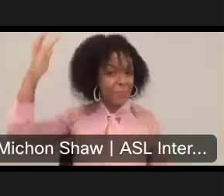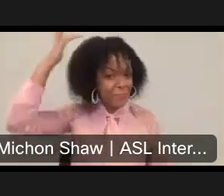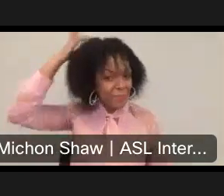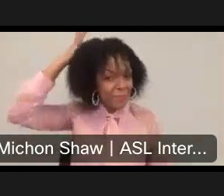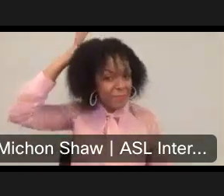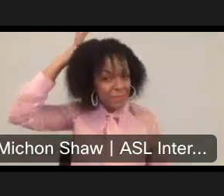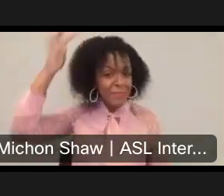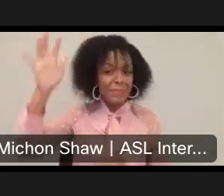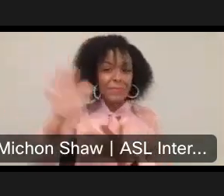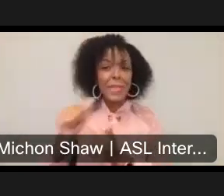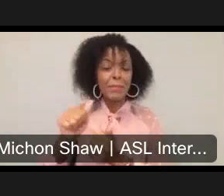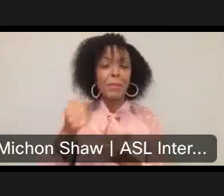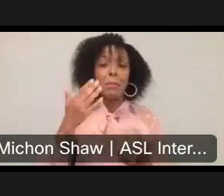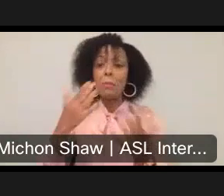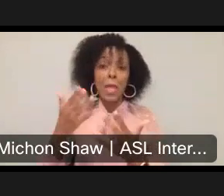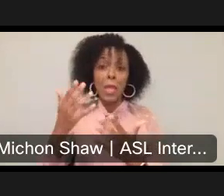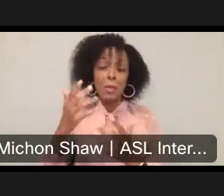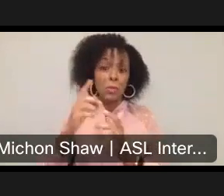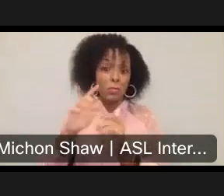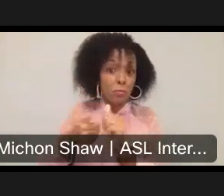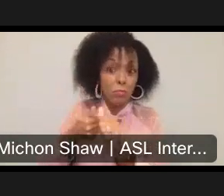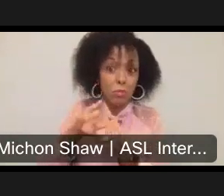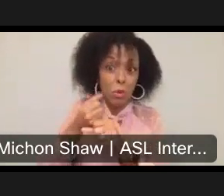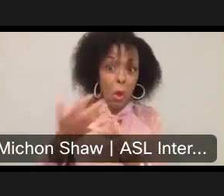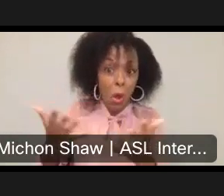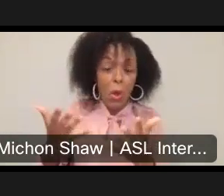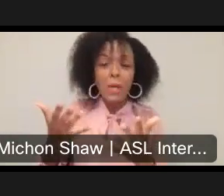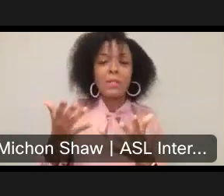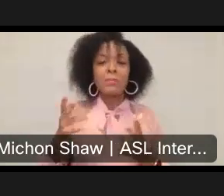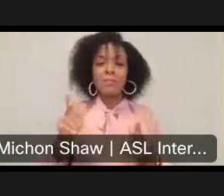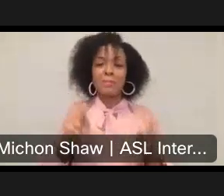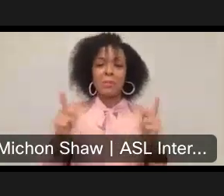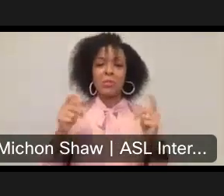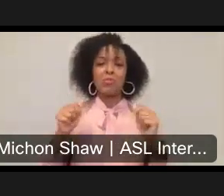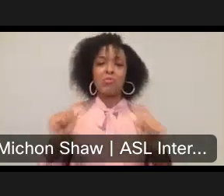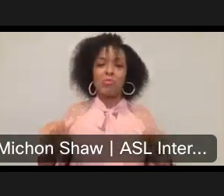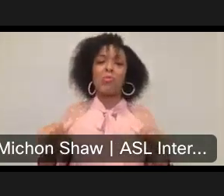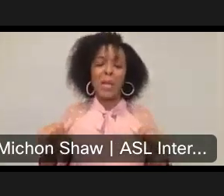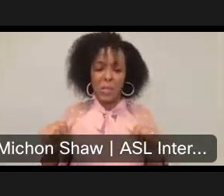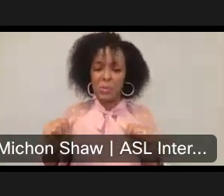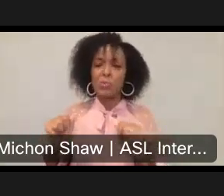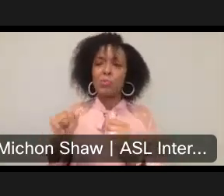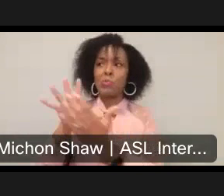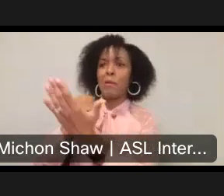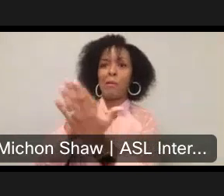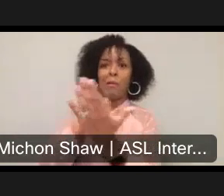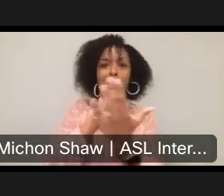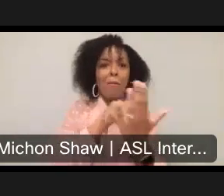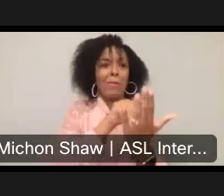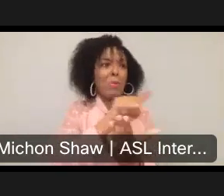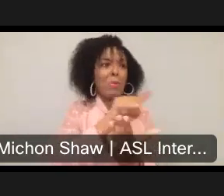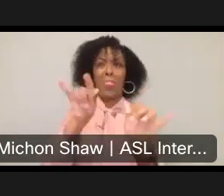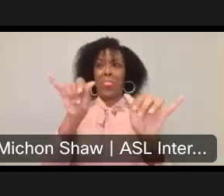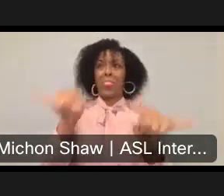was attempting to fit into that narrow definition of what society deems as beautiful, professional, or